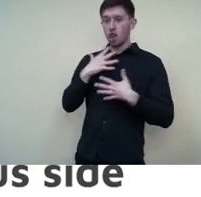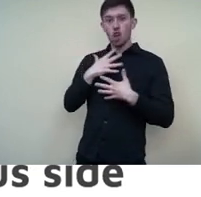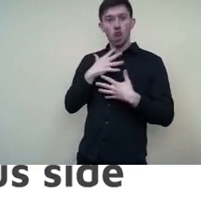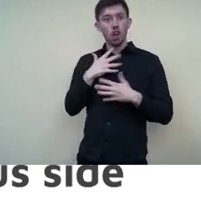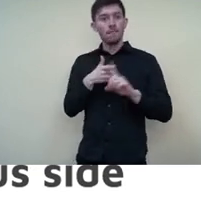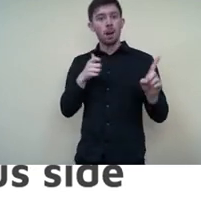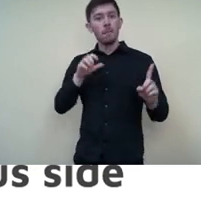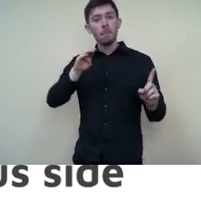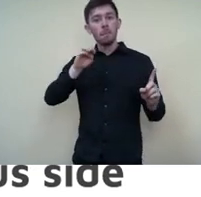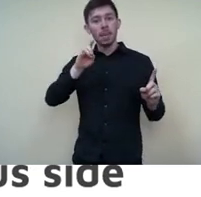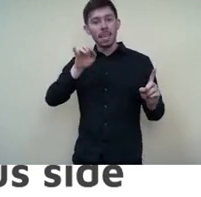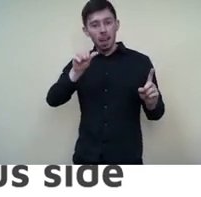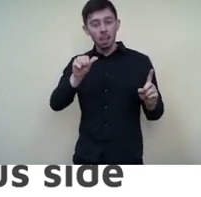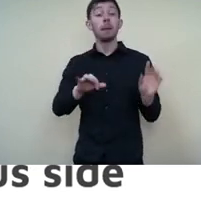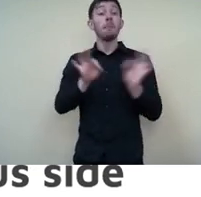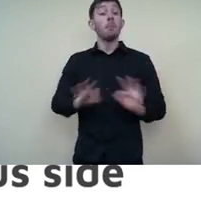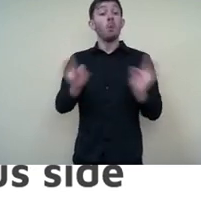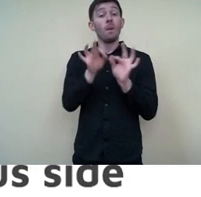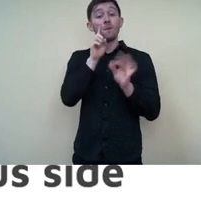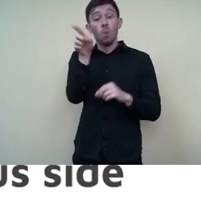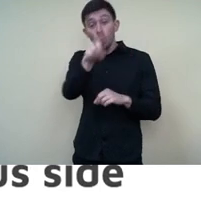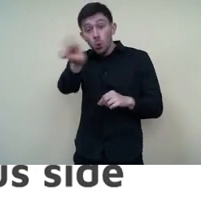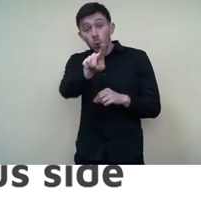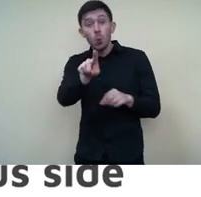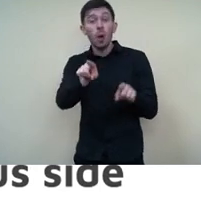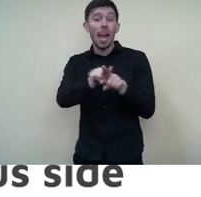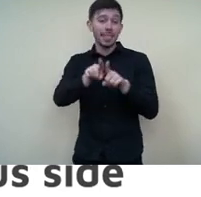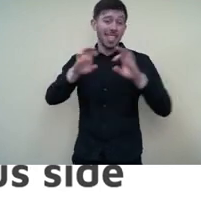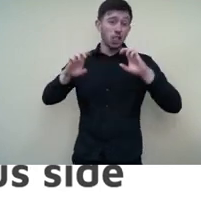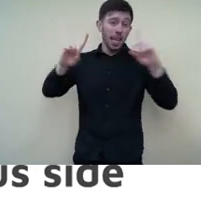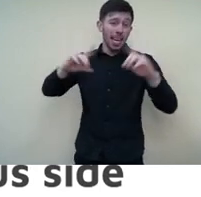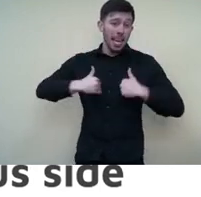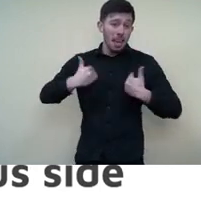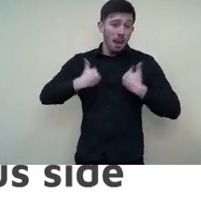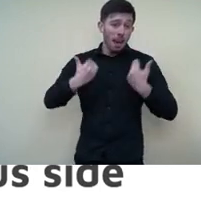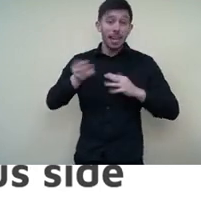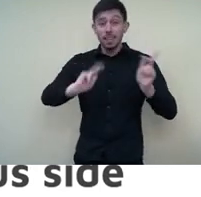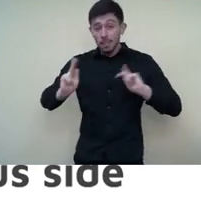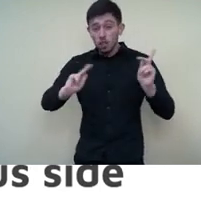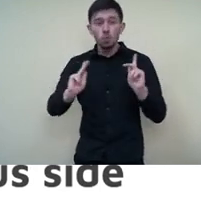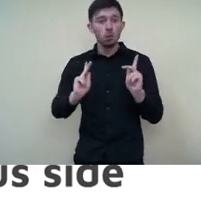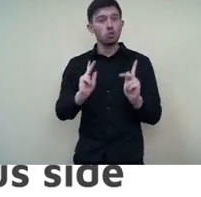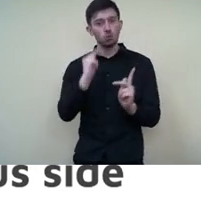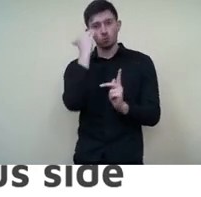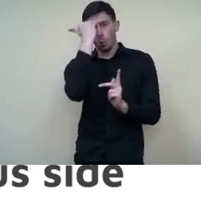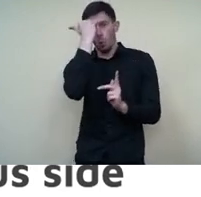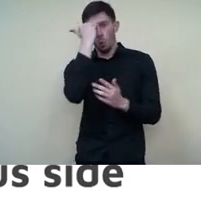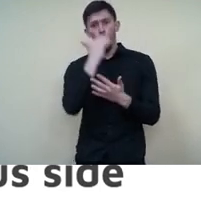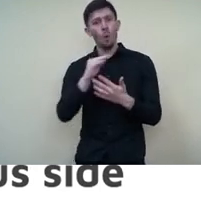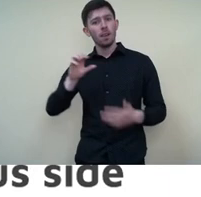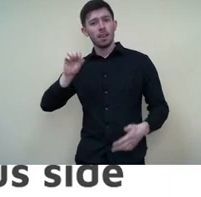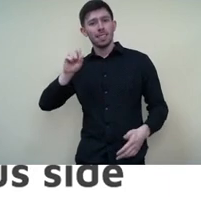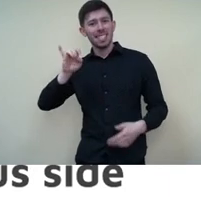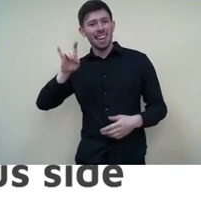media. And so it's really important for you guys as educated young individuals to be informed about what these side effects are.